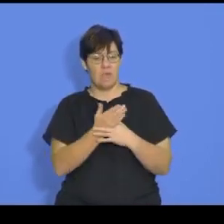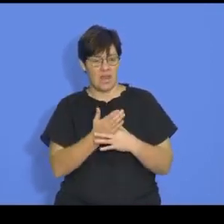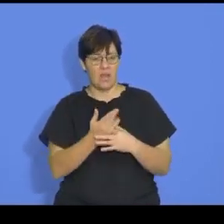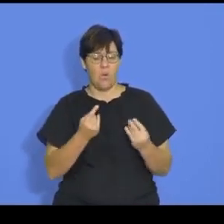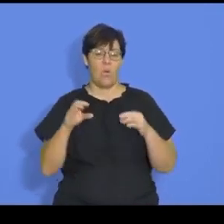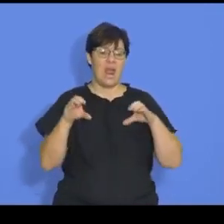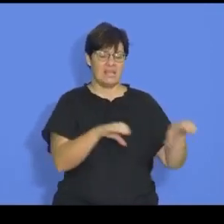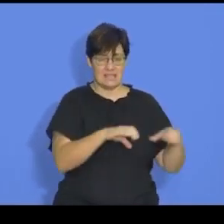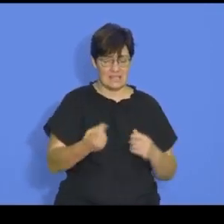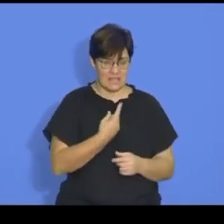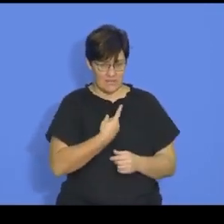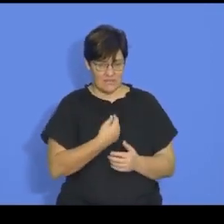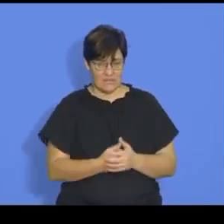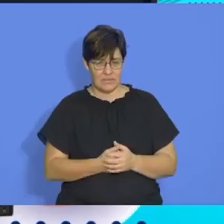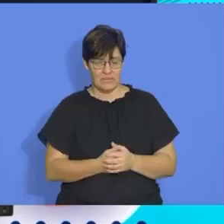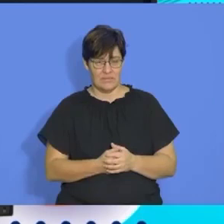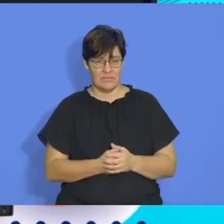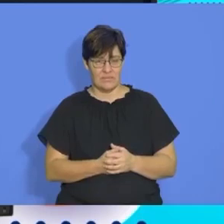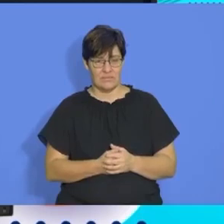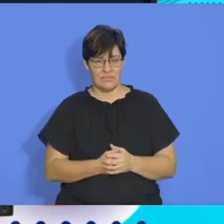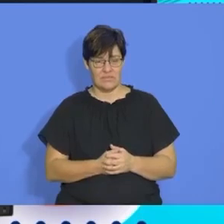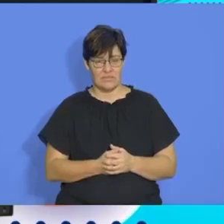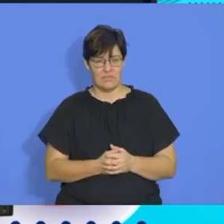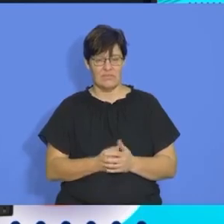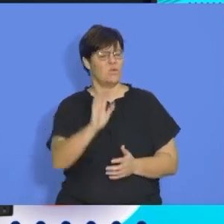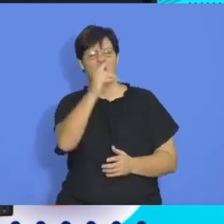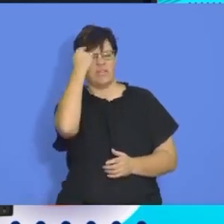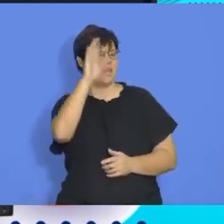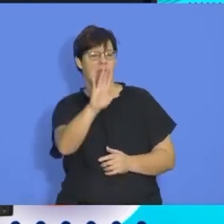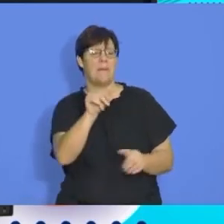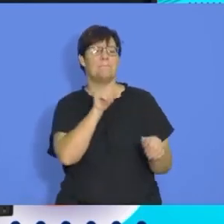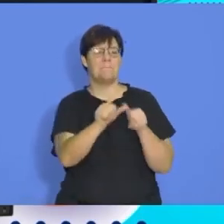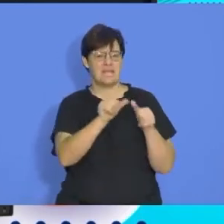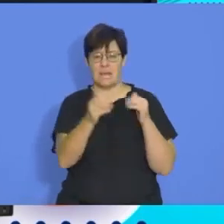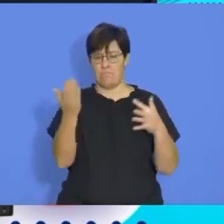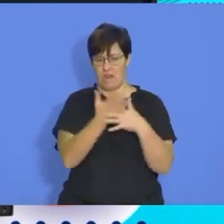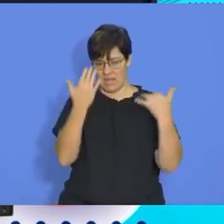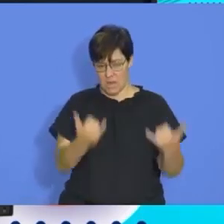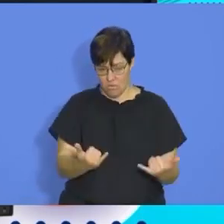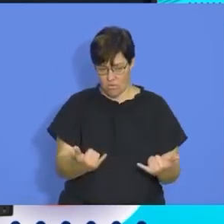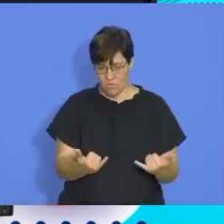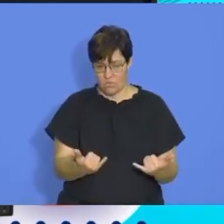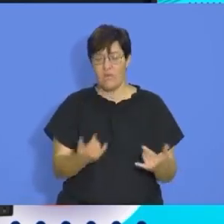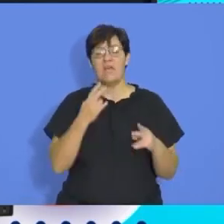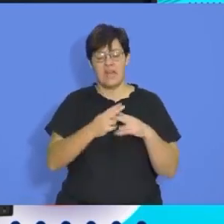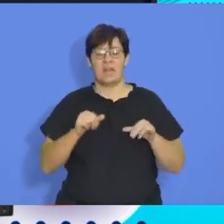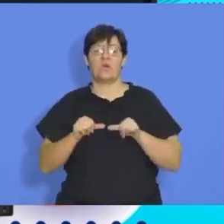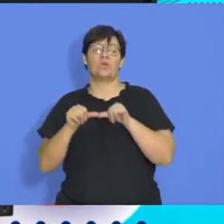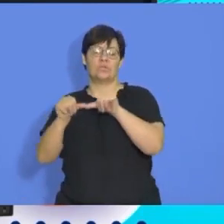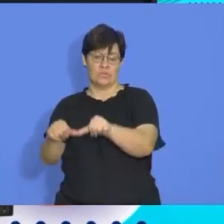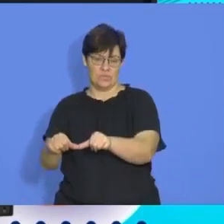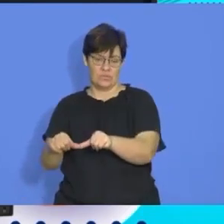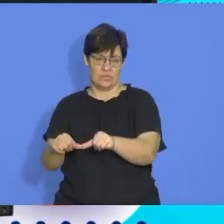actual exercise itself. I think, you know what, guys, maybe we should take a break before